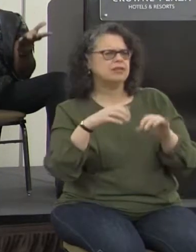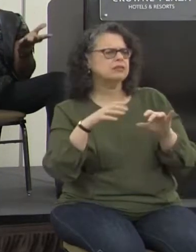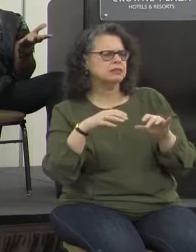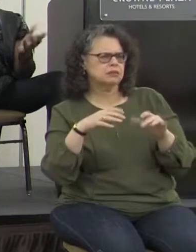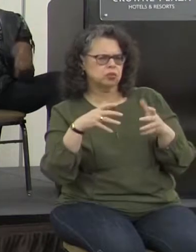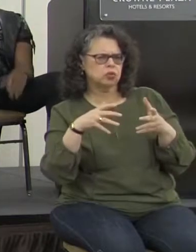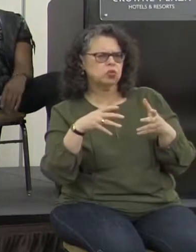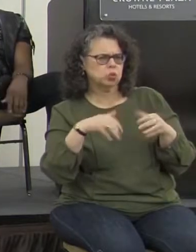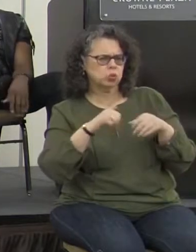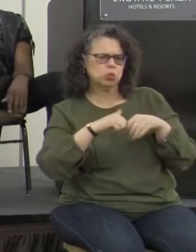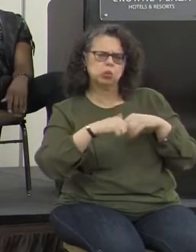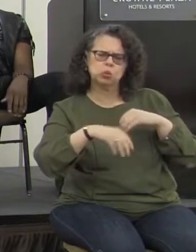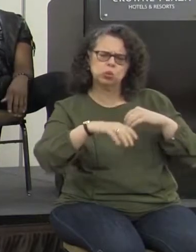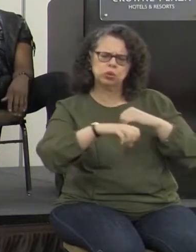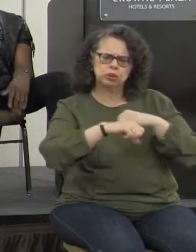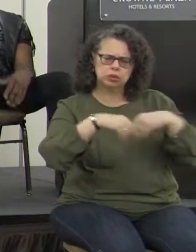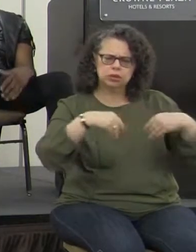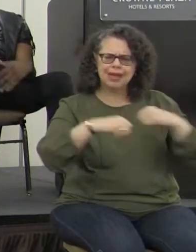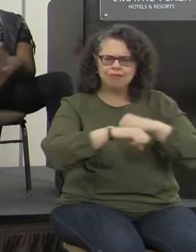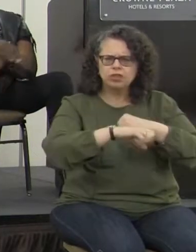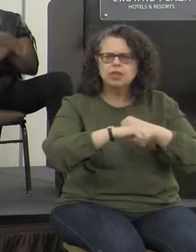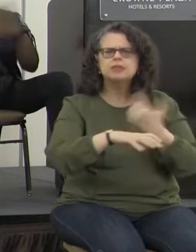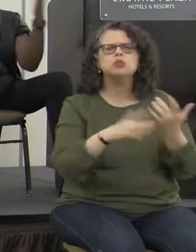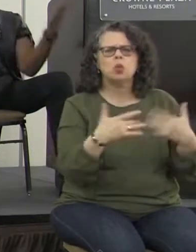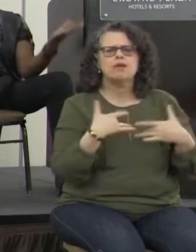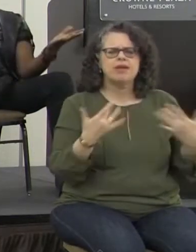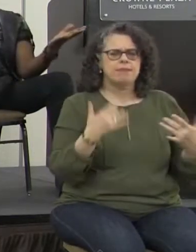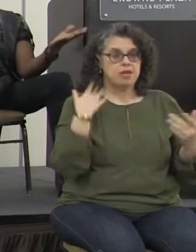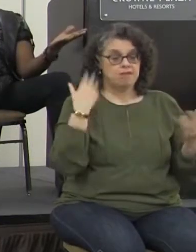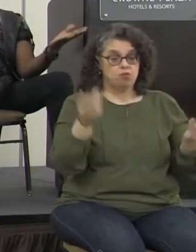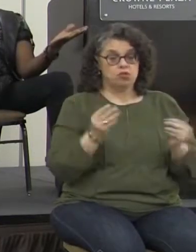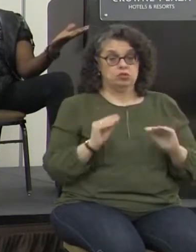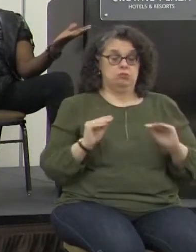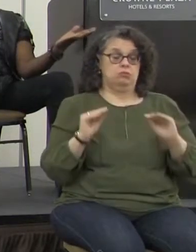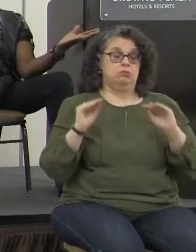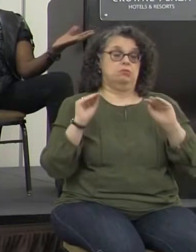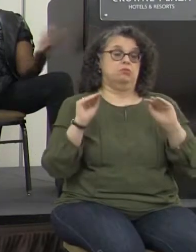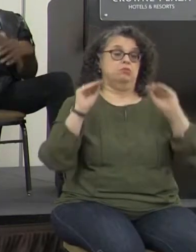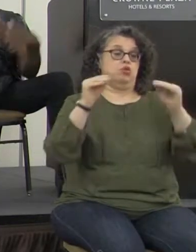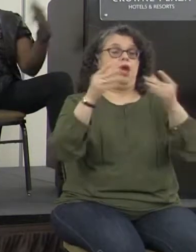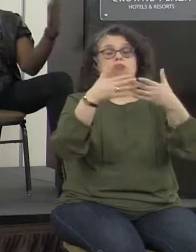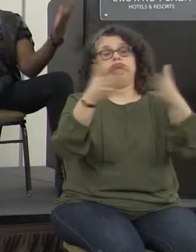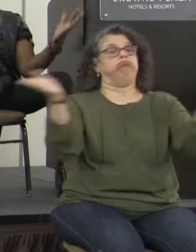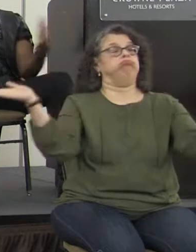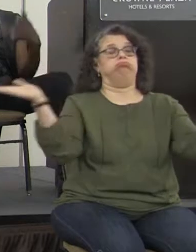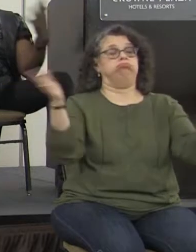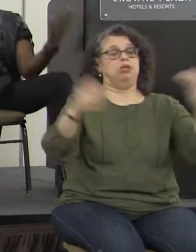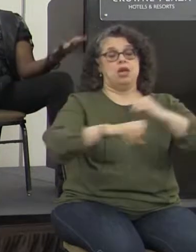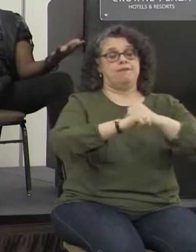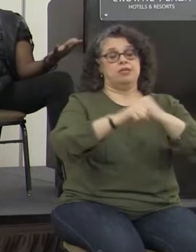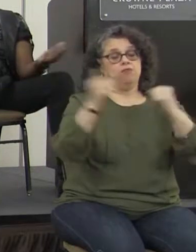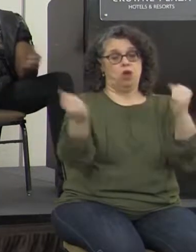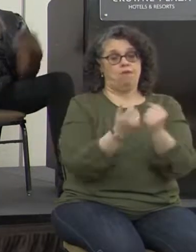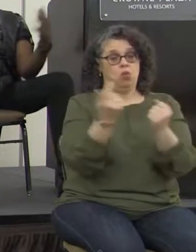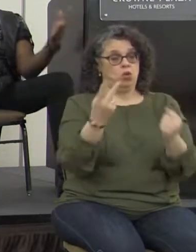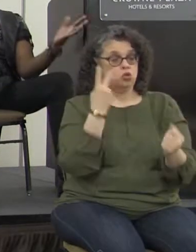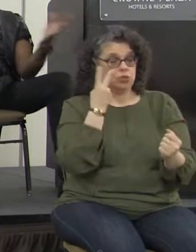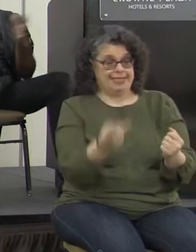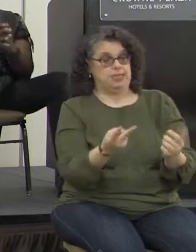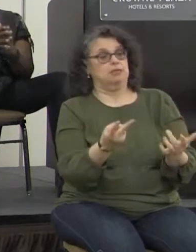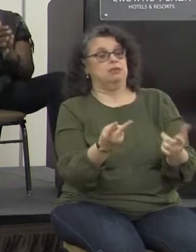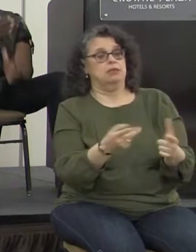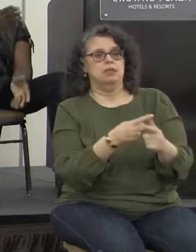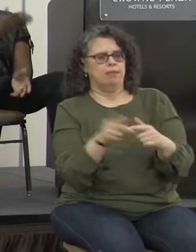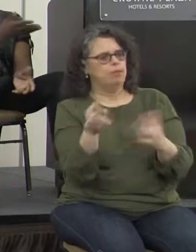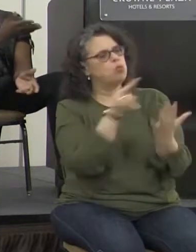me finish. If you're putting it out there in the open atmosphere and for everyone to get, then that means people